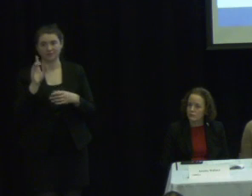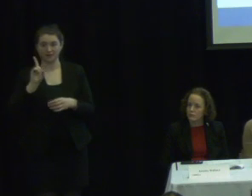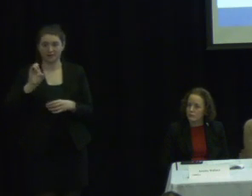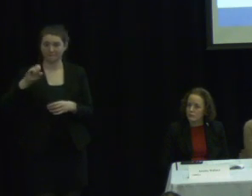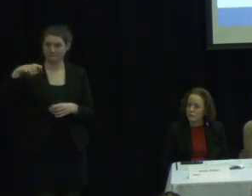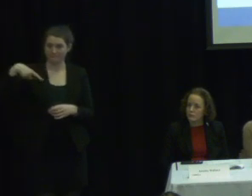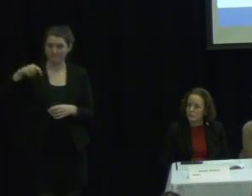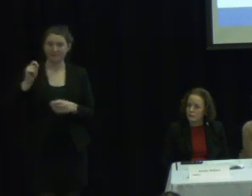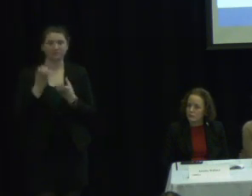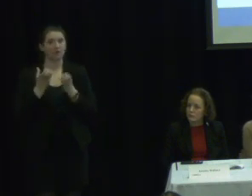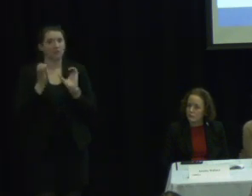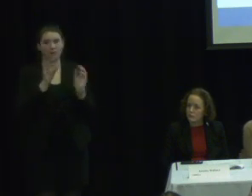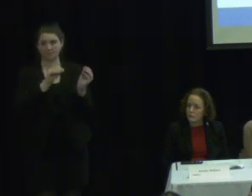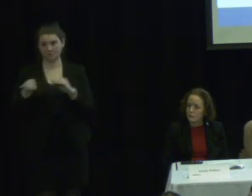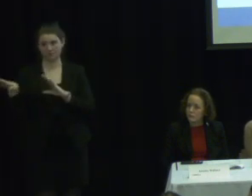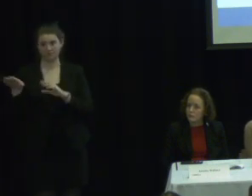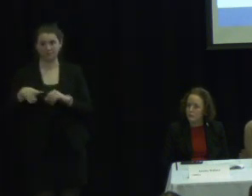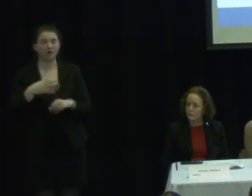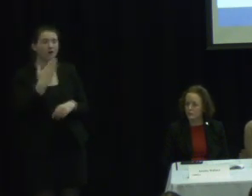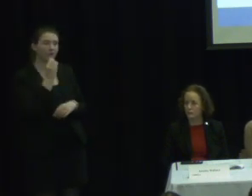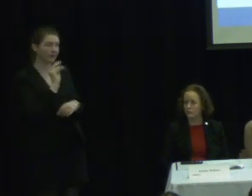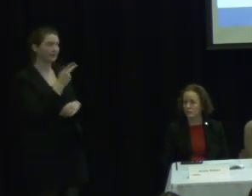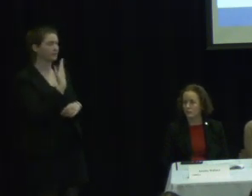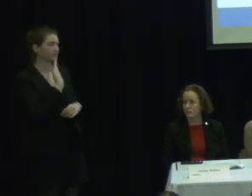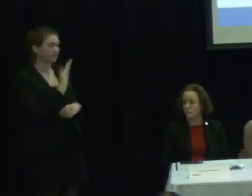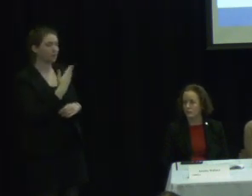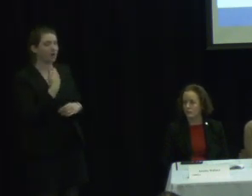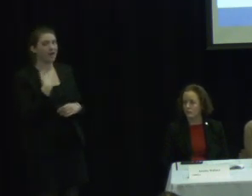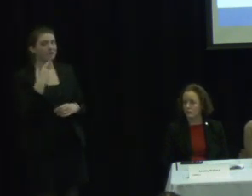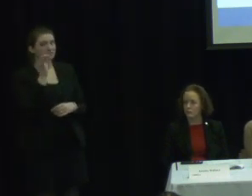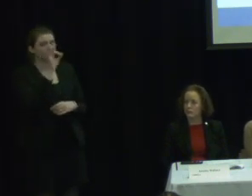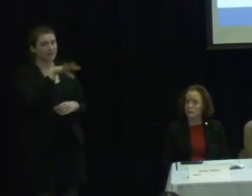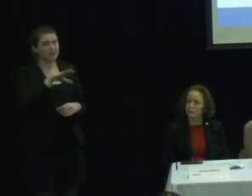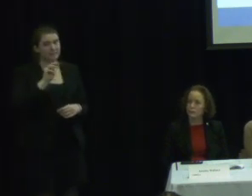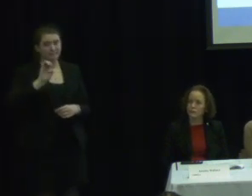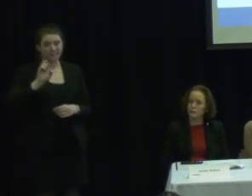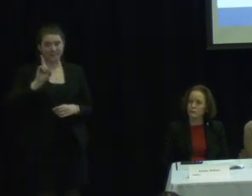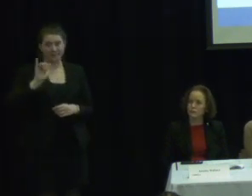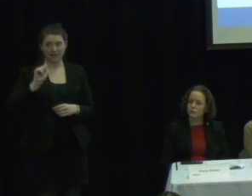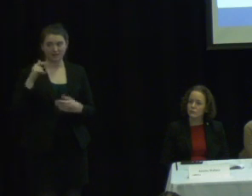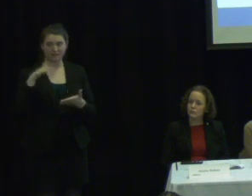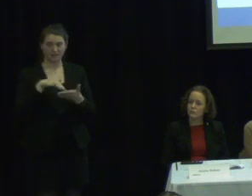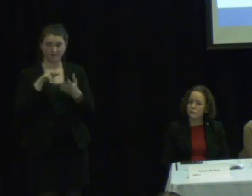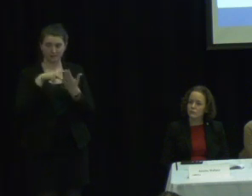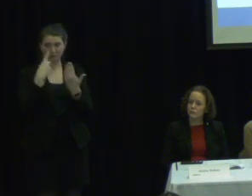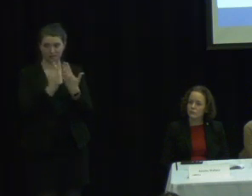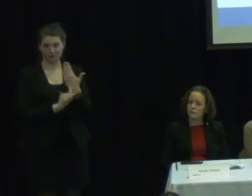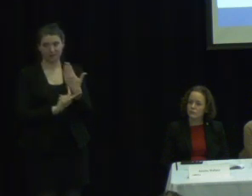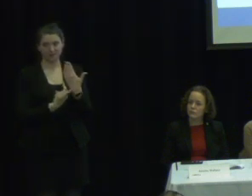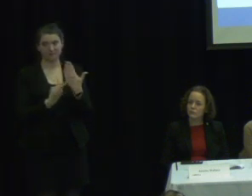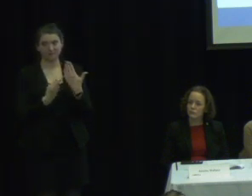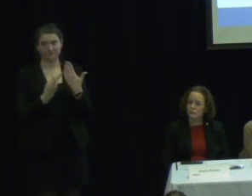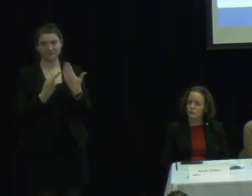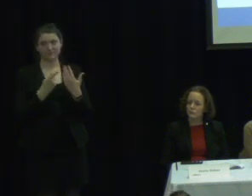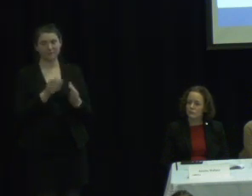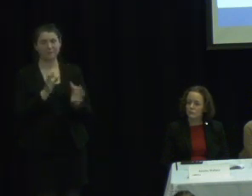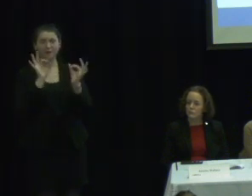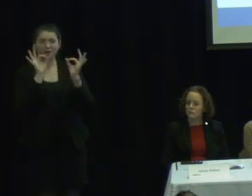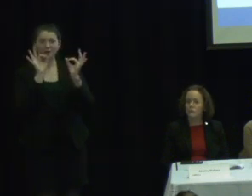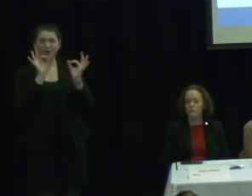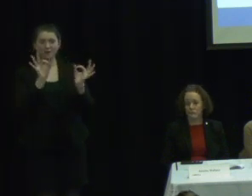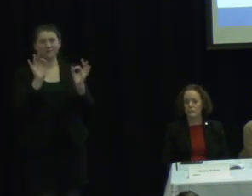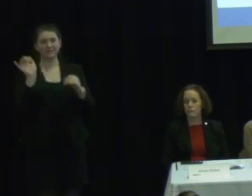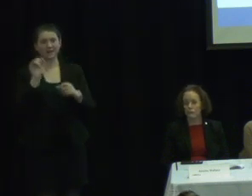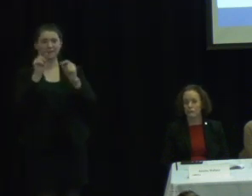would add to that the media studies program is the perfect poster child for the